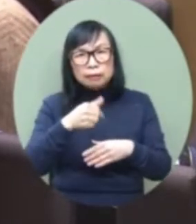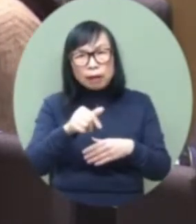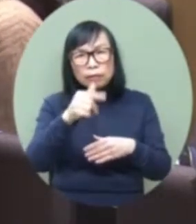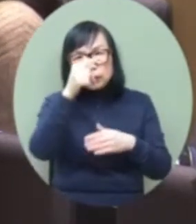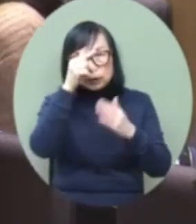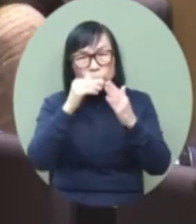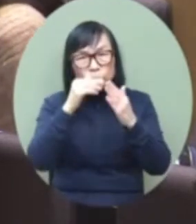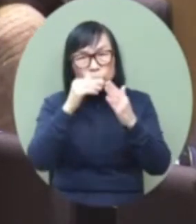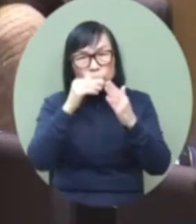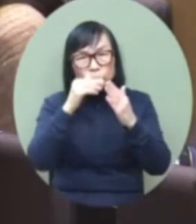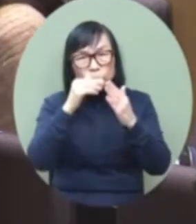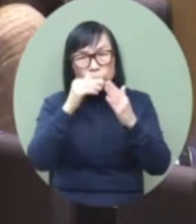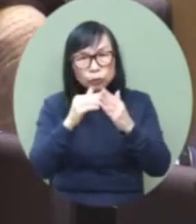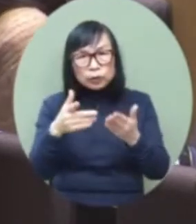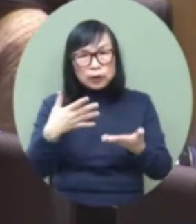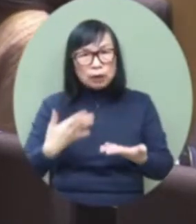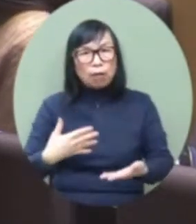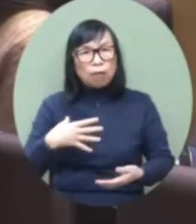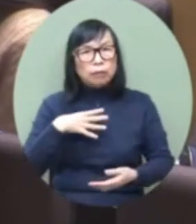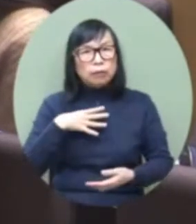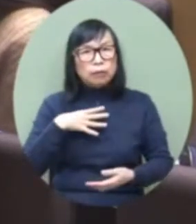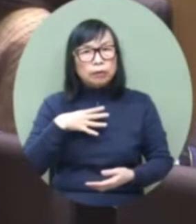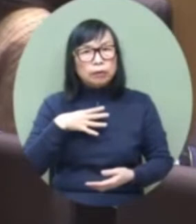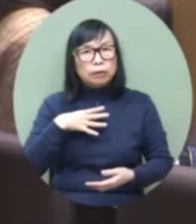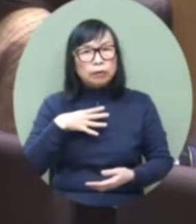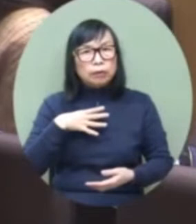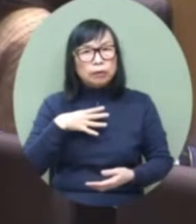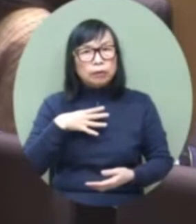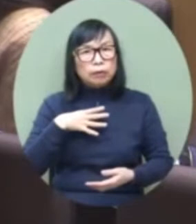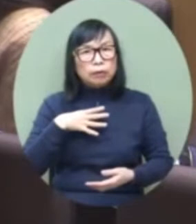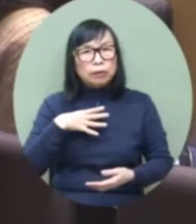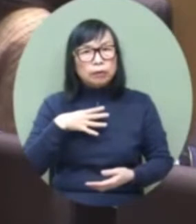it's cold and raining today? And